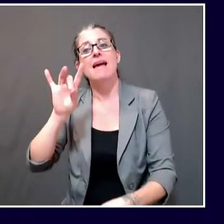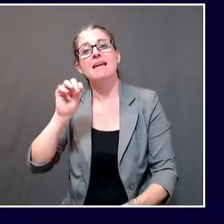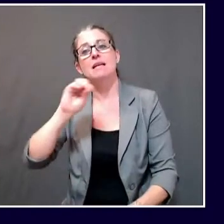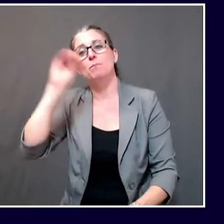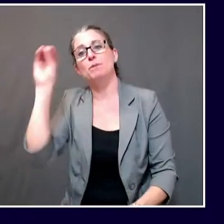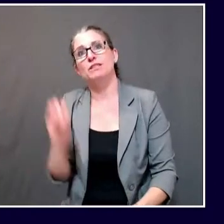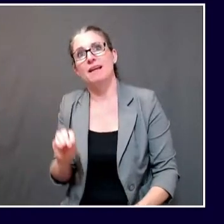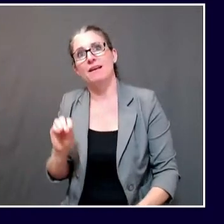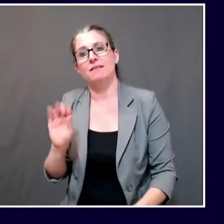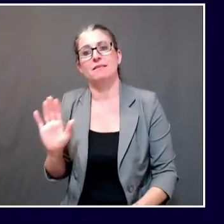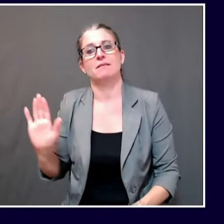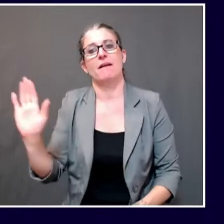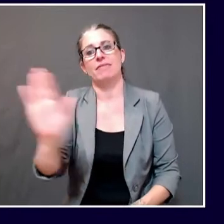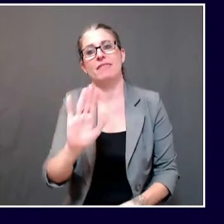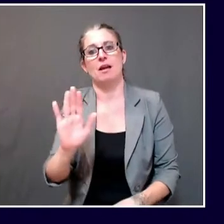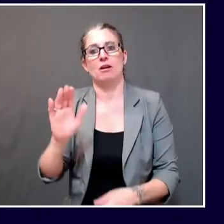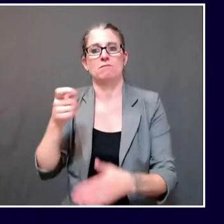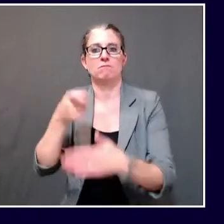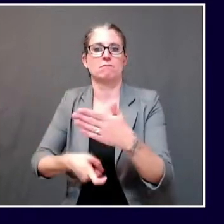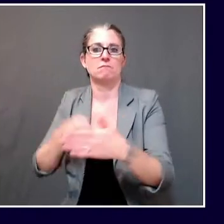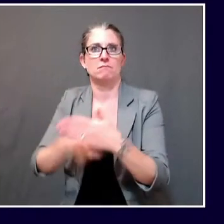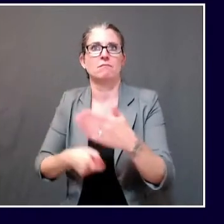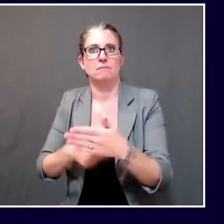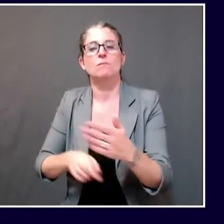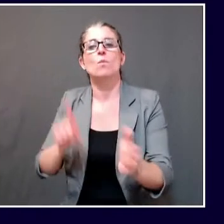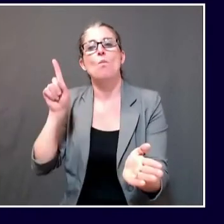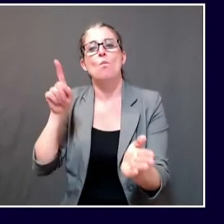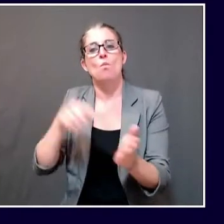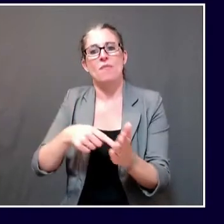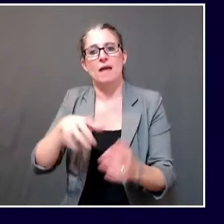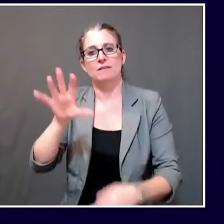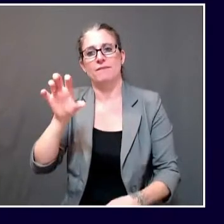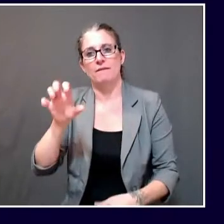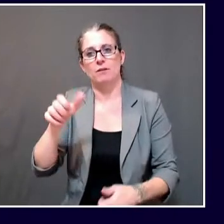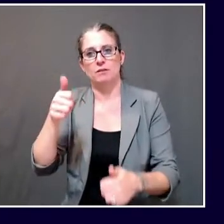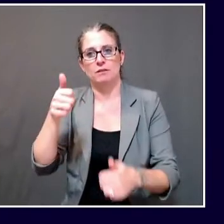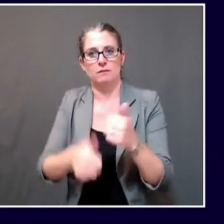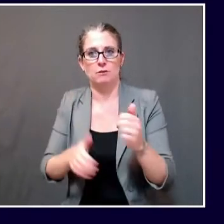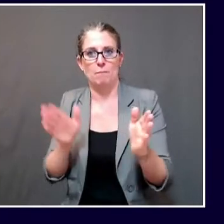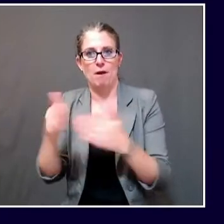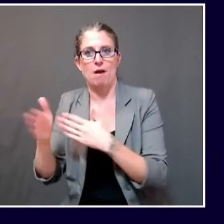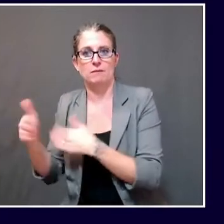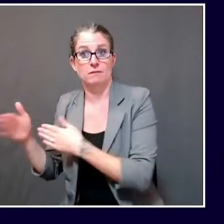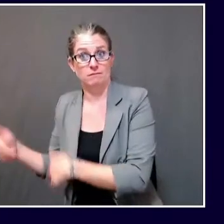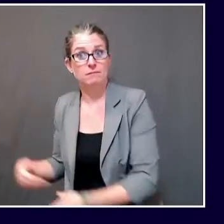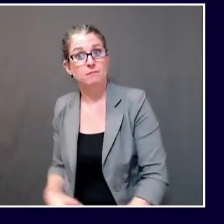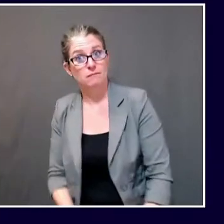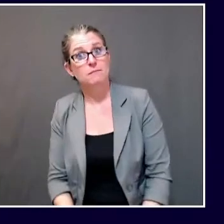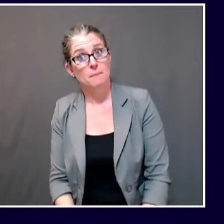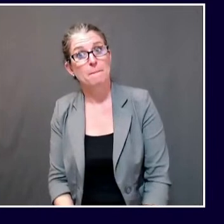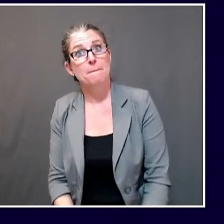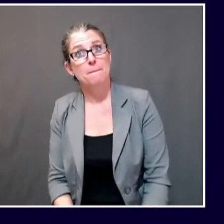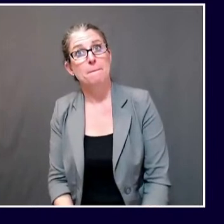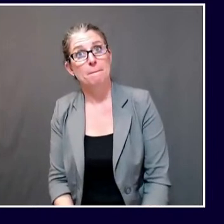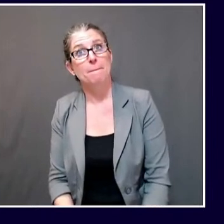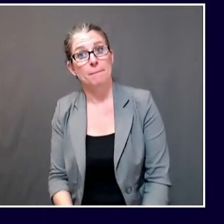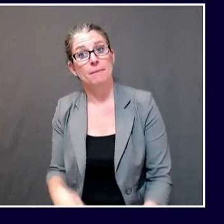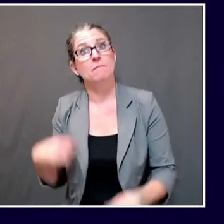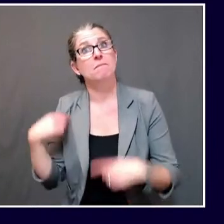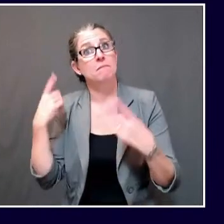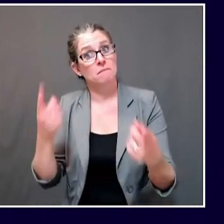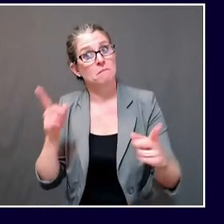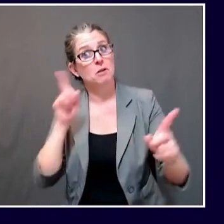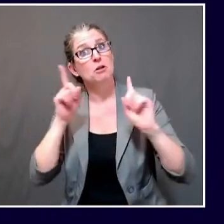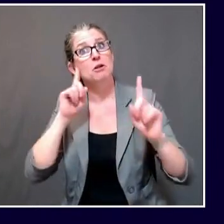new innovation. I just want to stress on that because we've already heard a couple of reports, people asking questions, where they can put